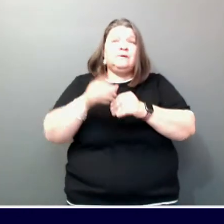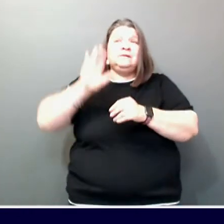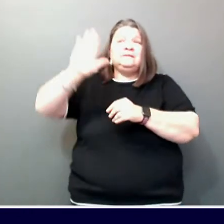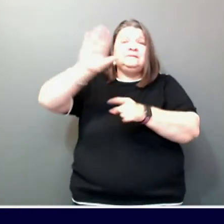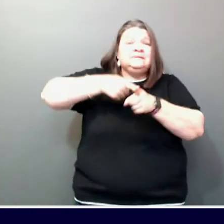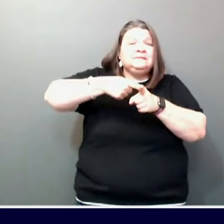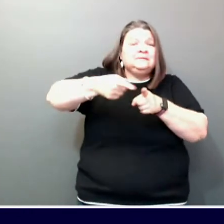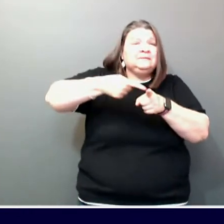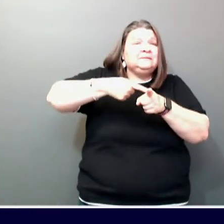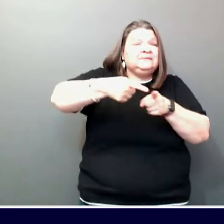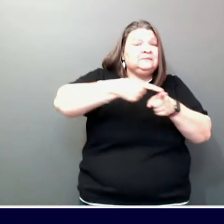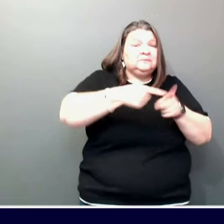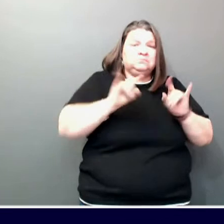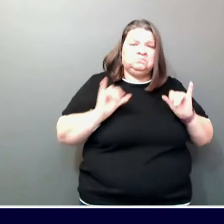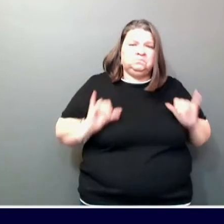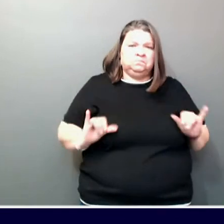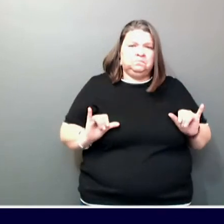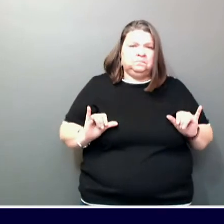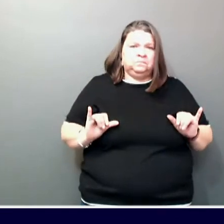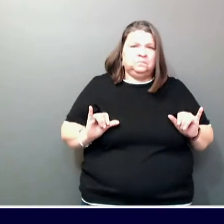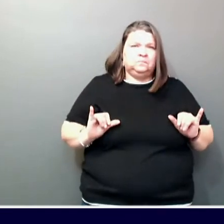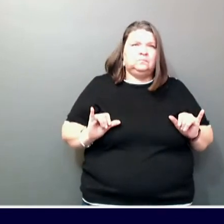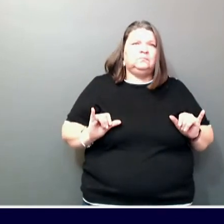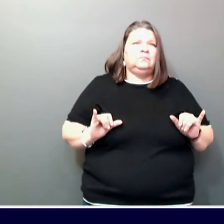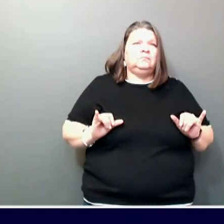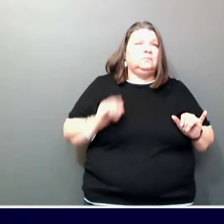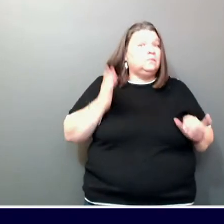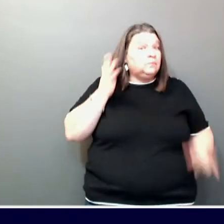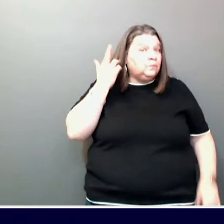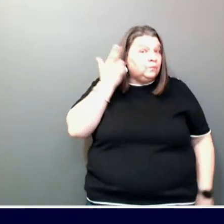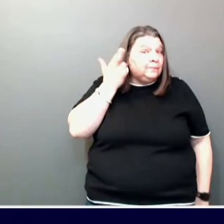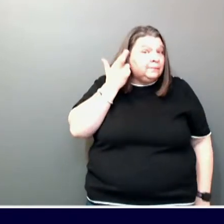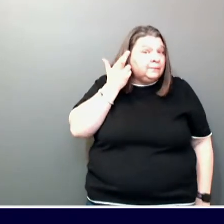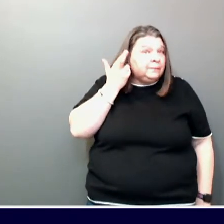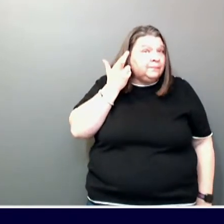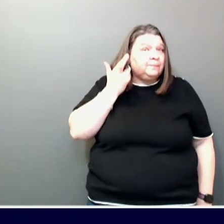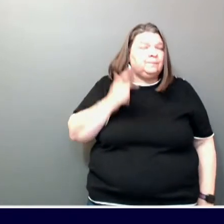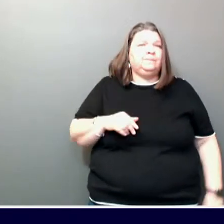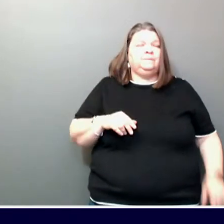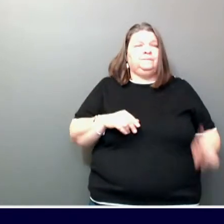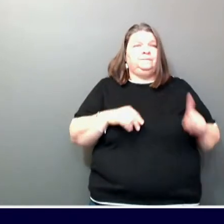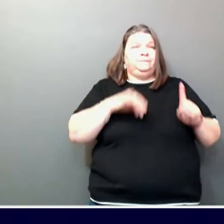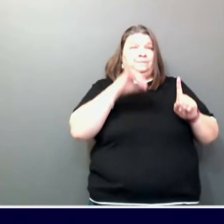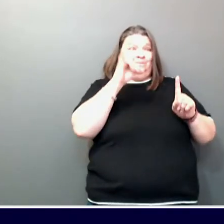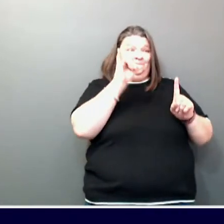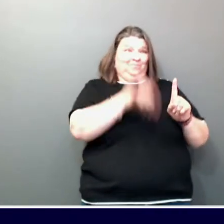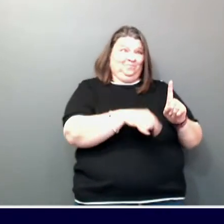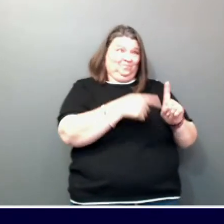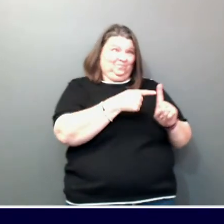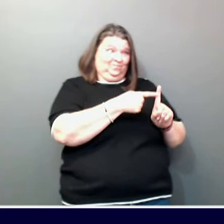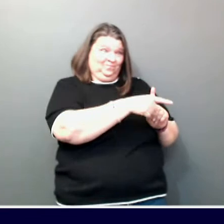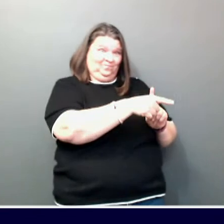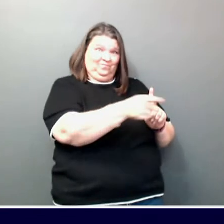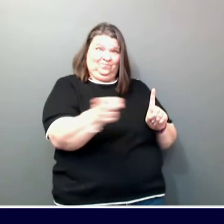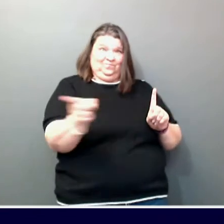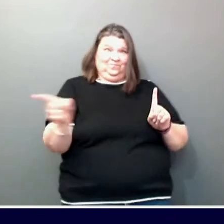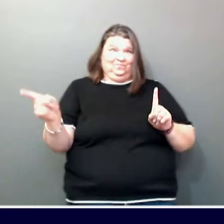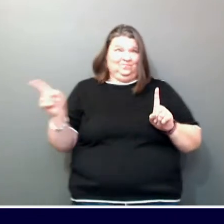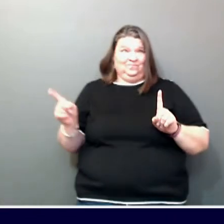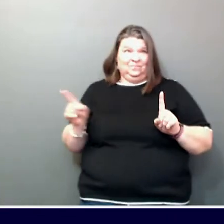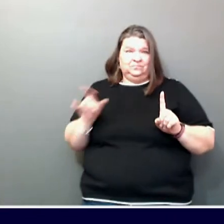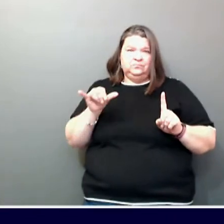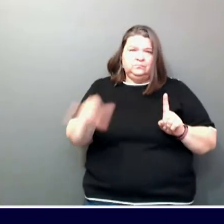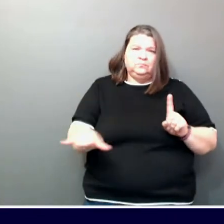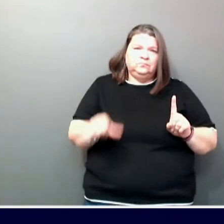that history is primarily because it is in facilities where patients go and they stay and they have repeated contact